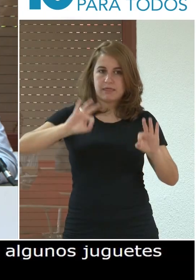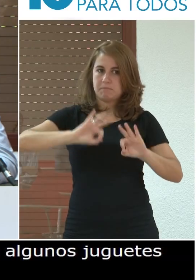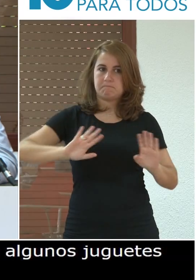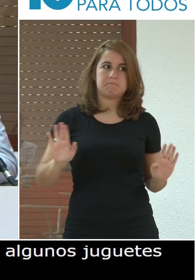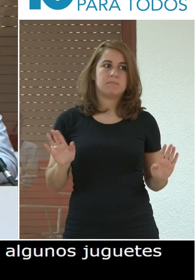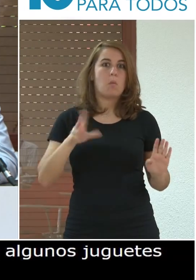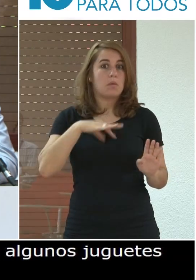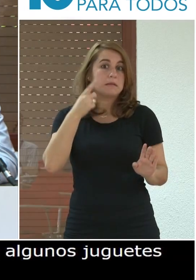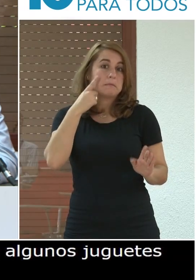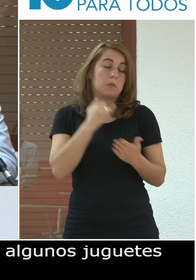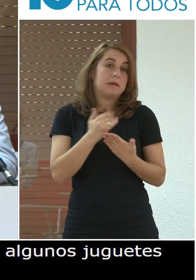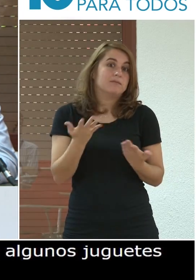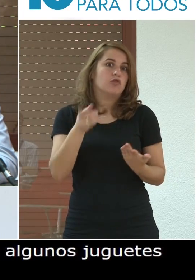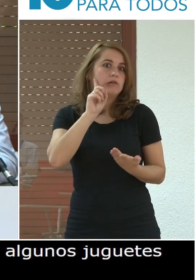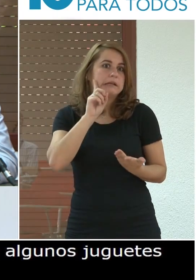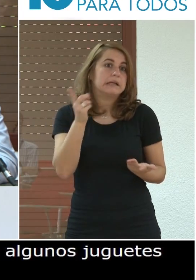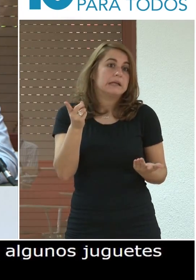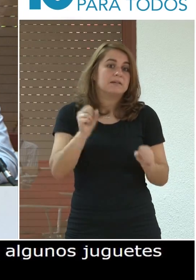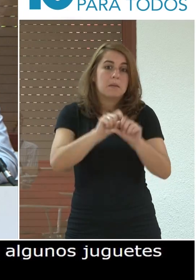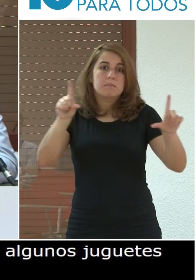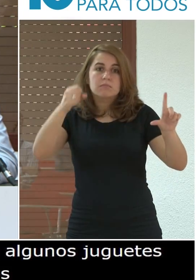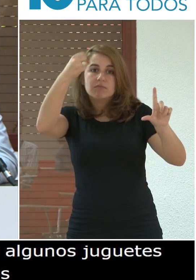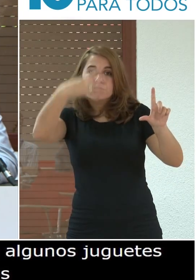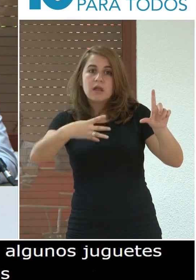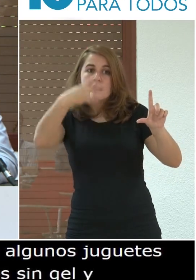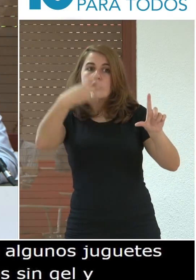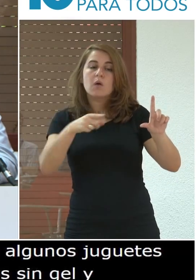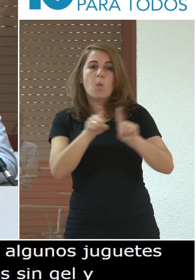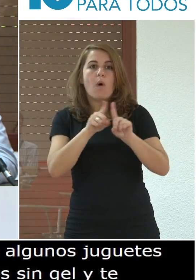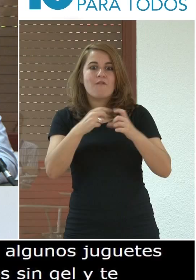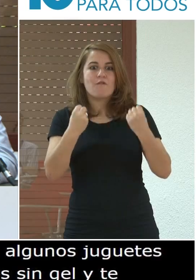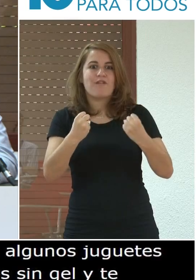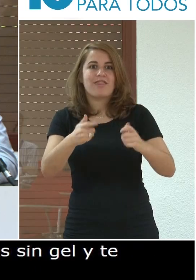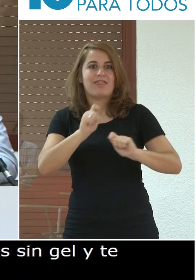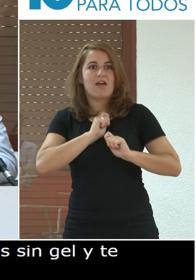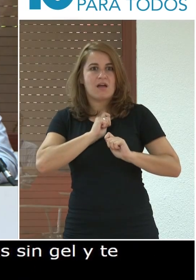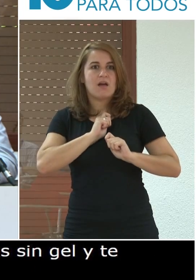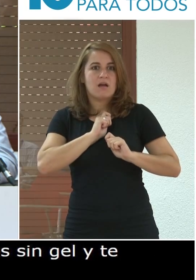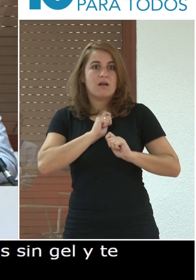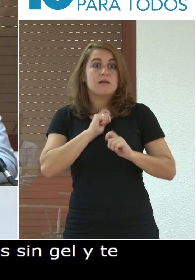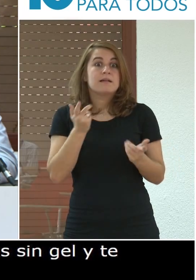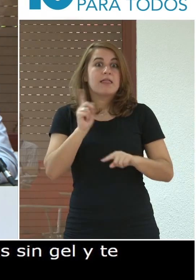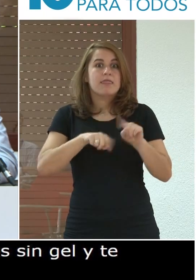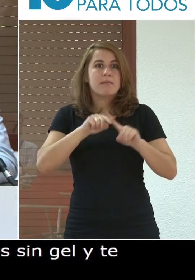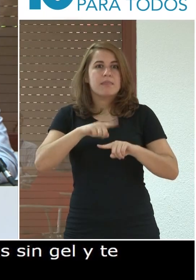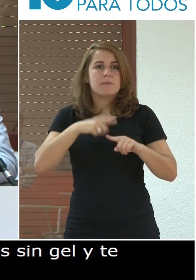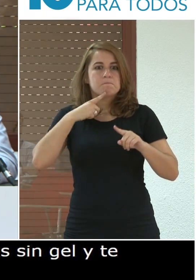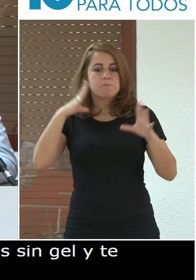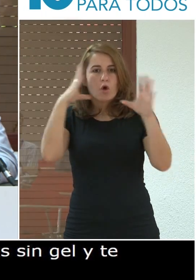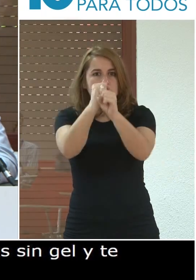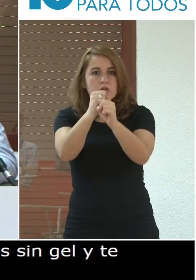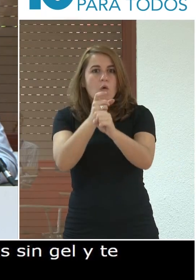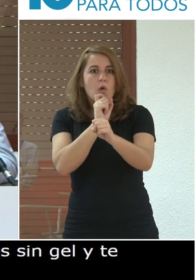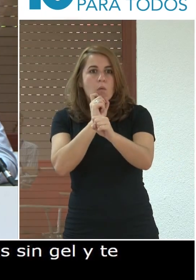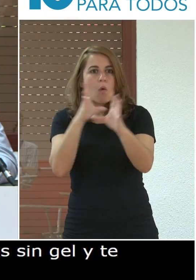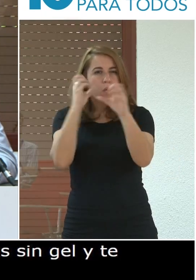of electrodes without the gel or the fluid, so that